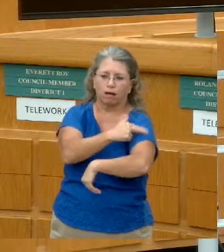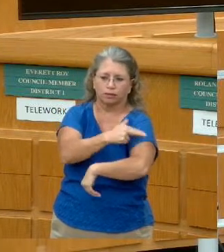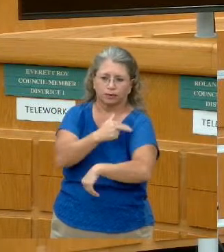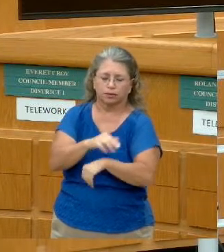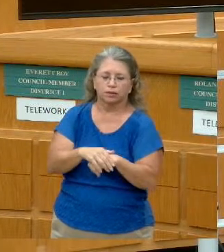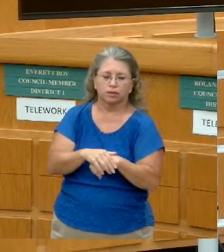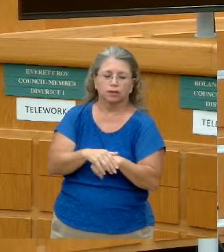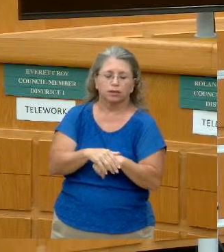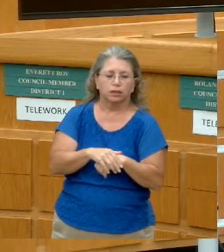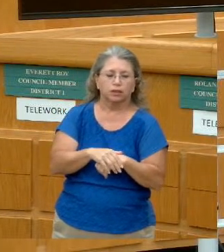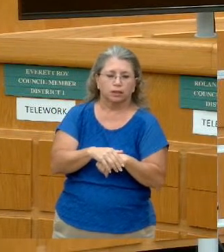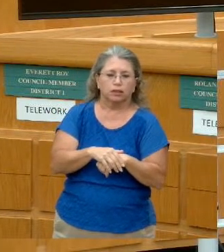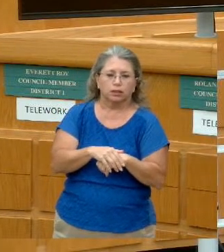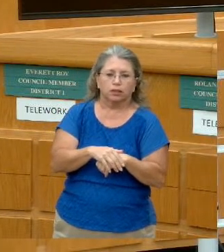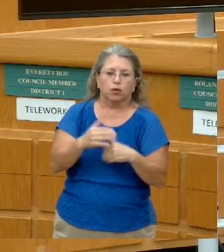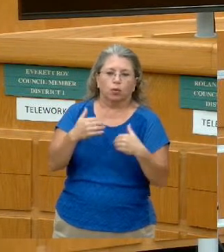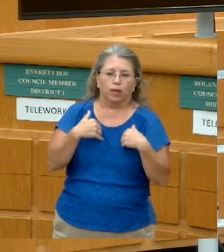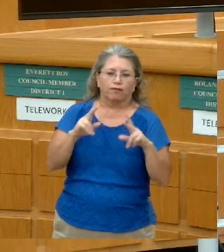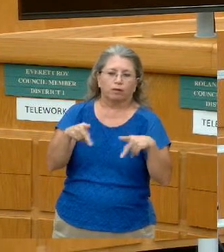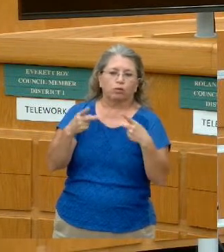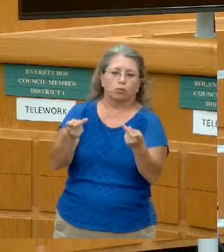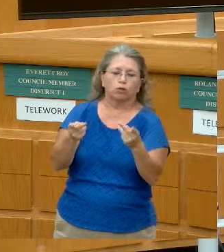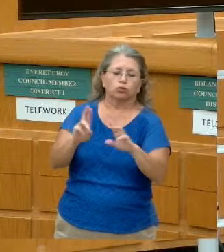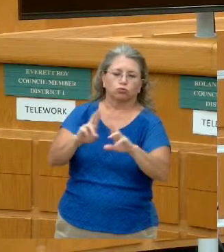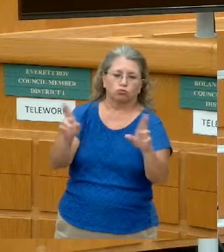ready, ready for the